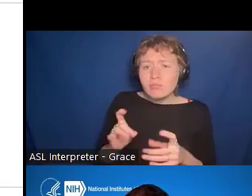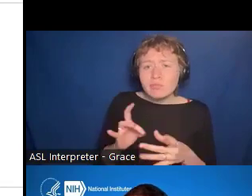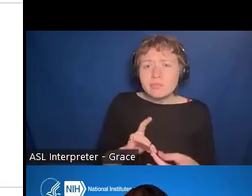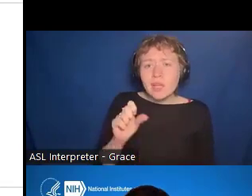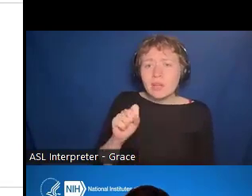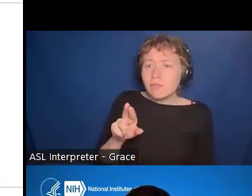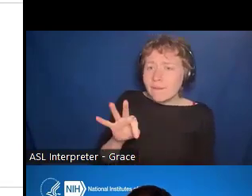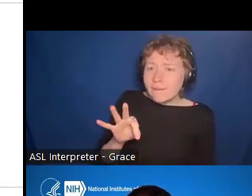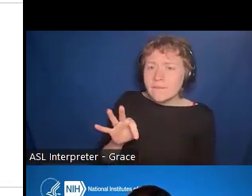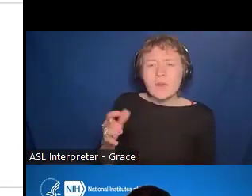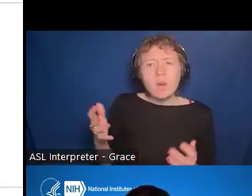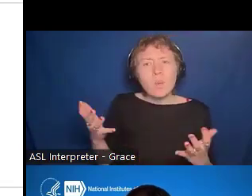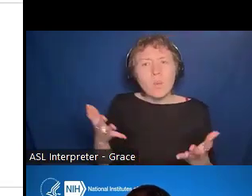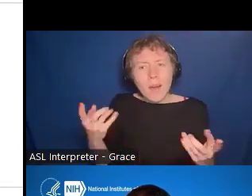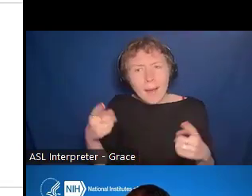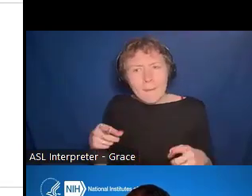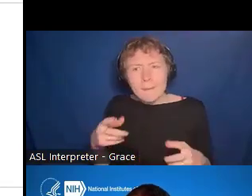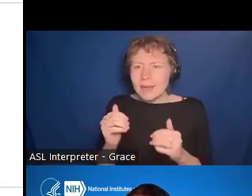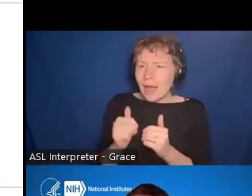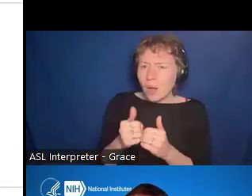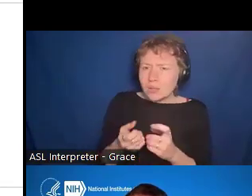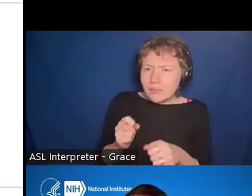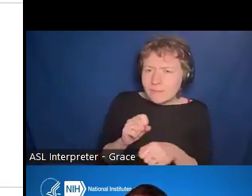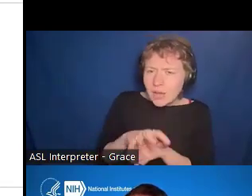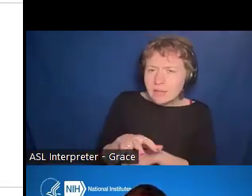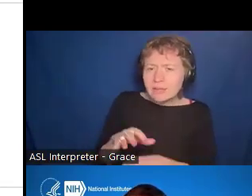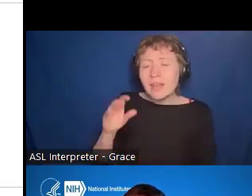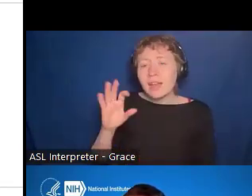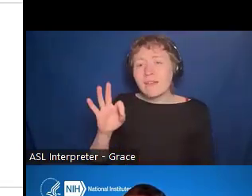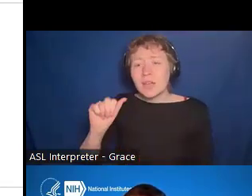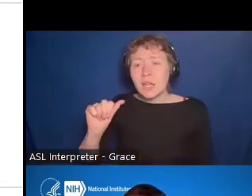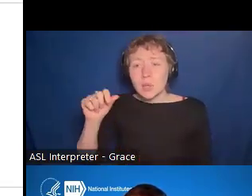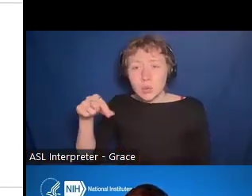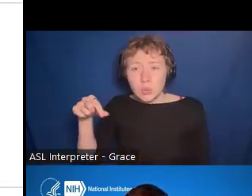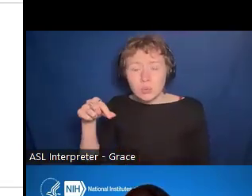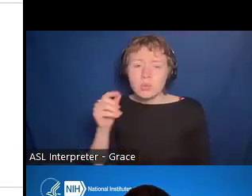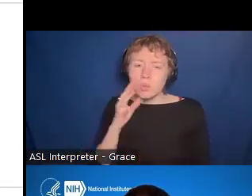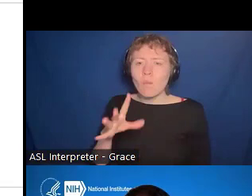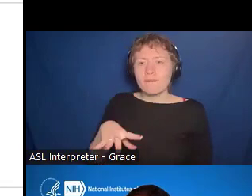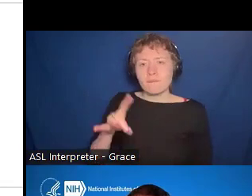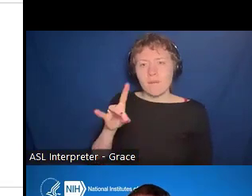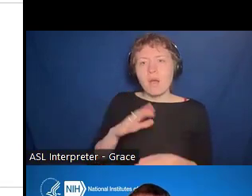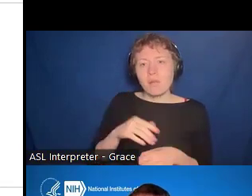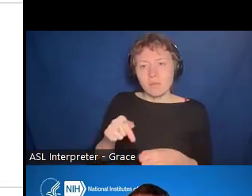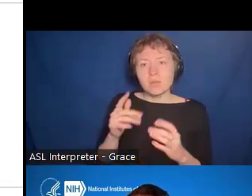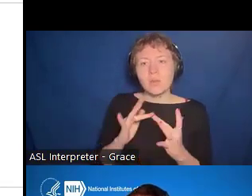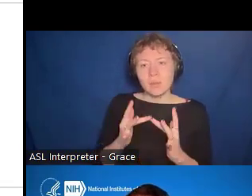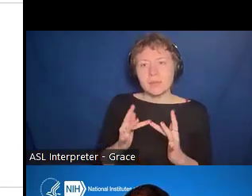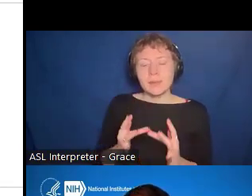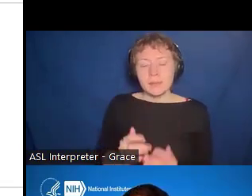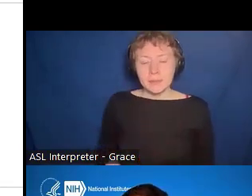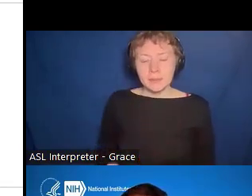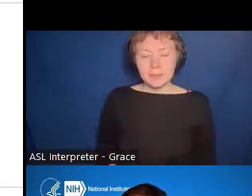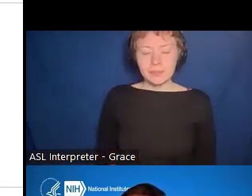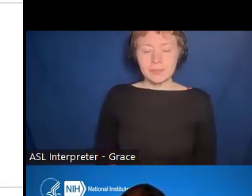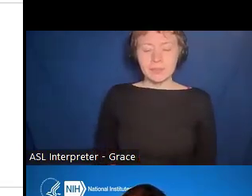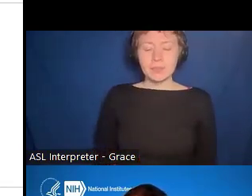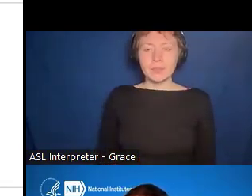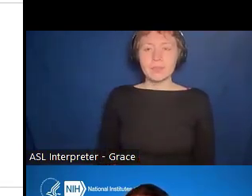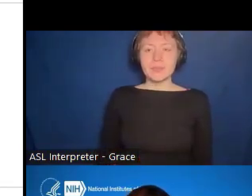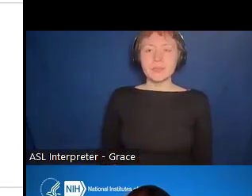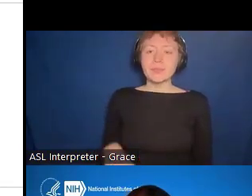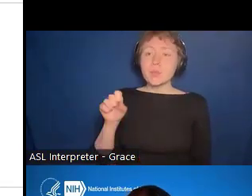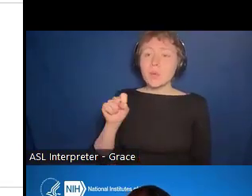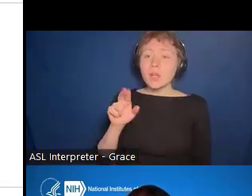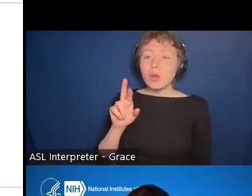it happens, how it's affected, FAQs, you're probably going to find on this website. So SRF